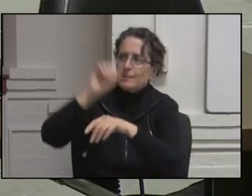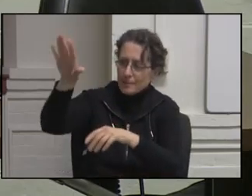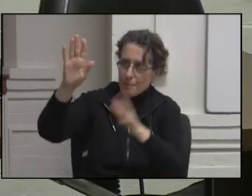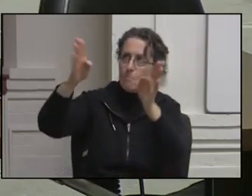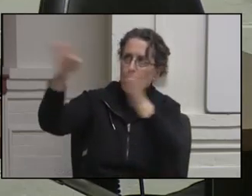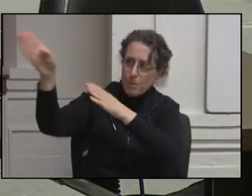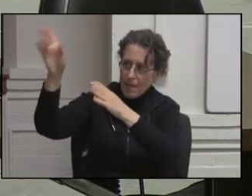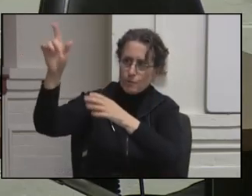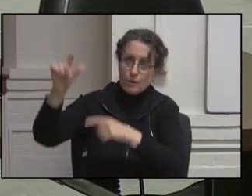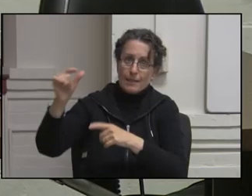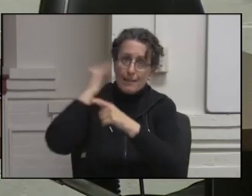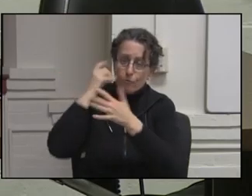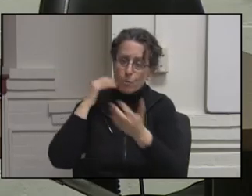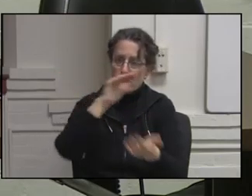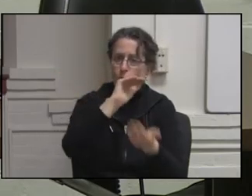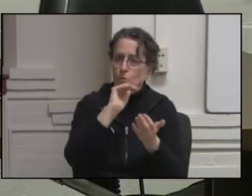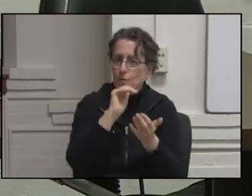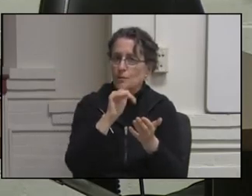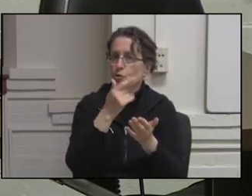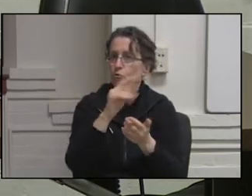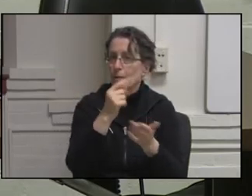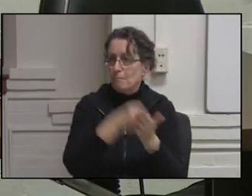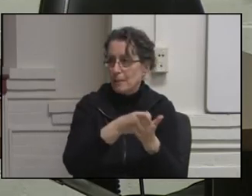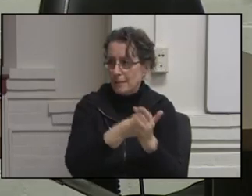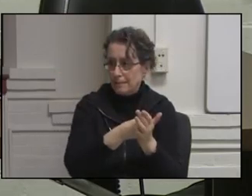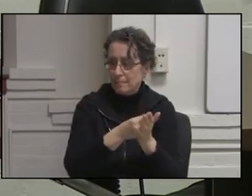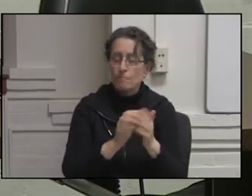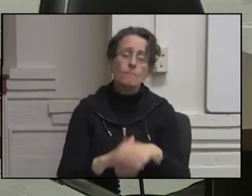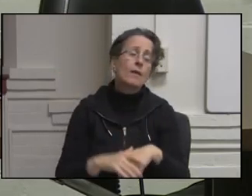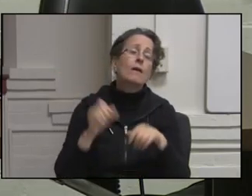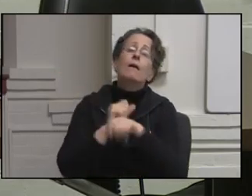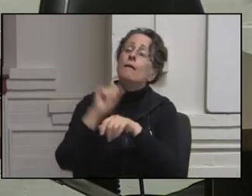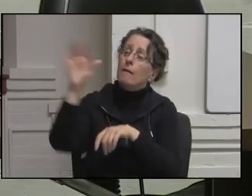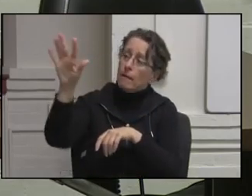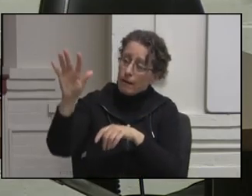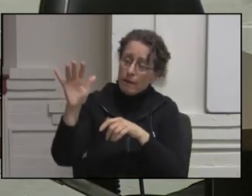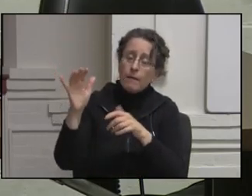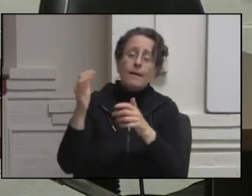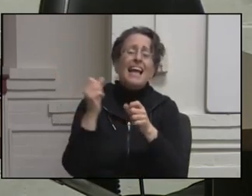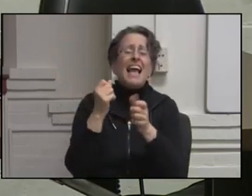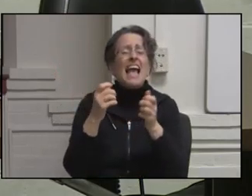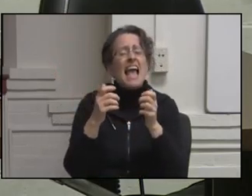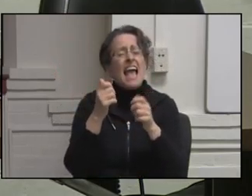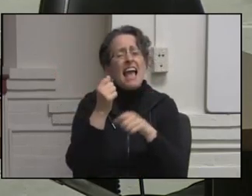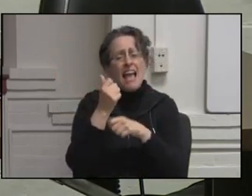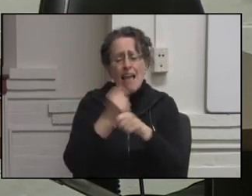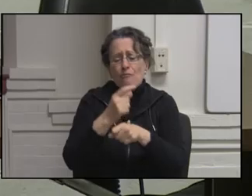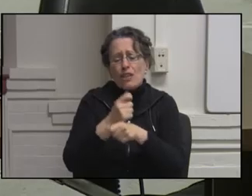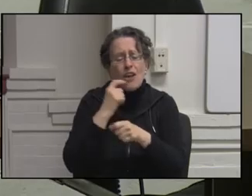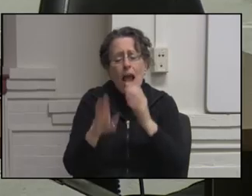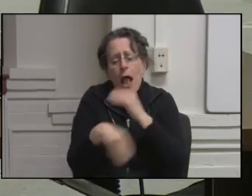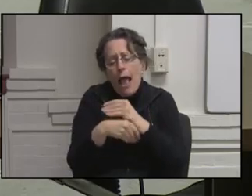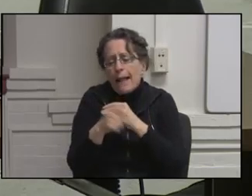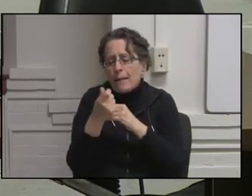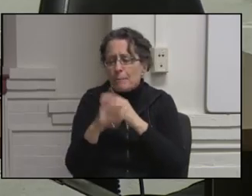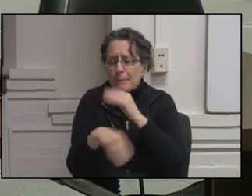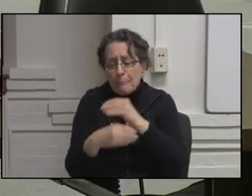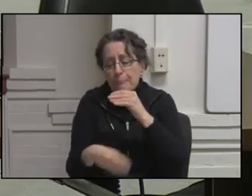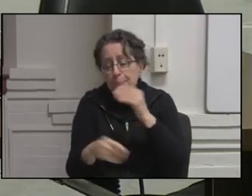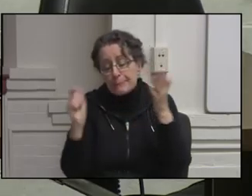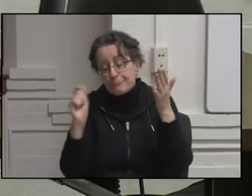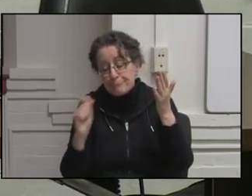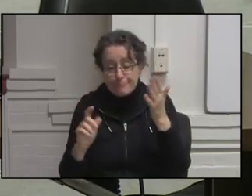update it, and each year I try to add a little bit more to it. This year has been a little bit different. They've